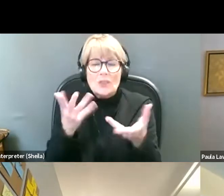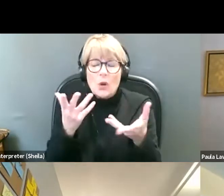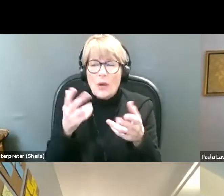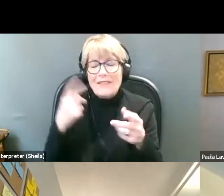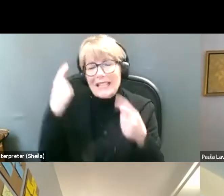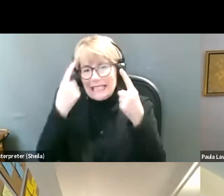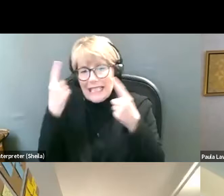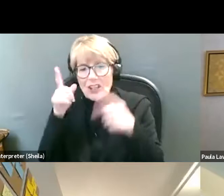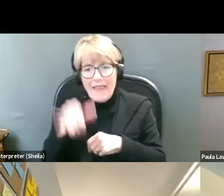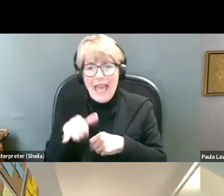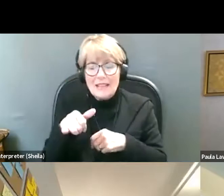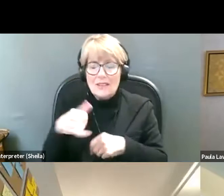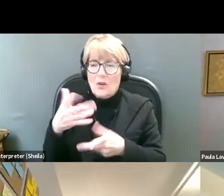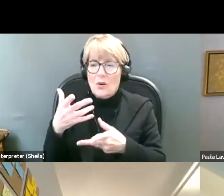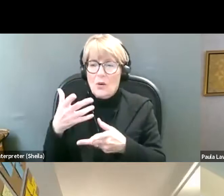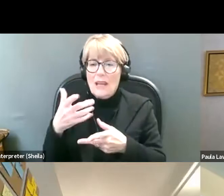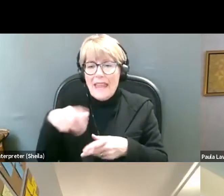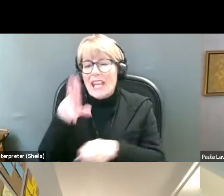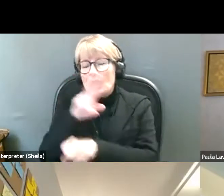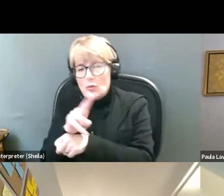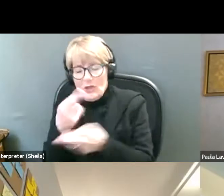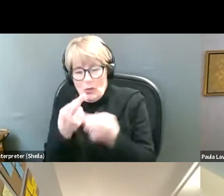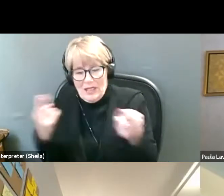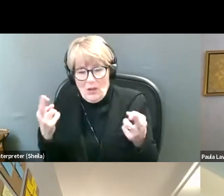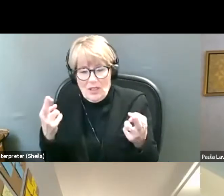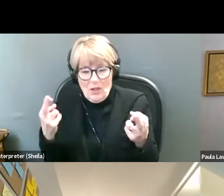can advocate for it, what they need.